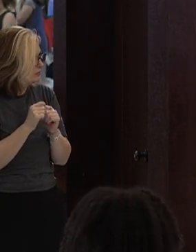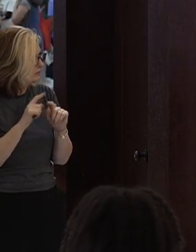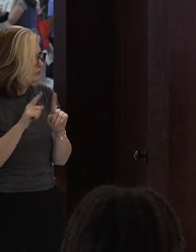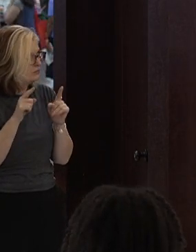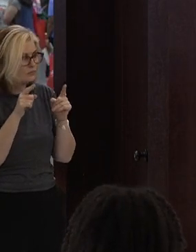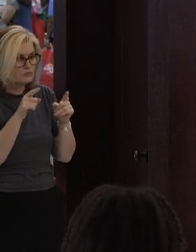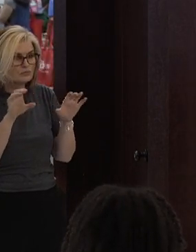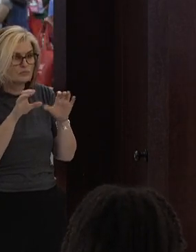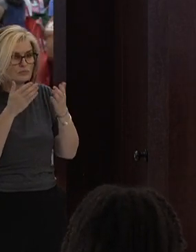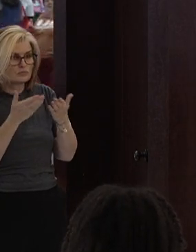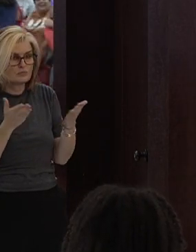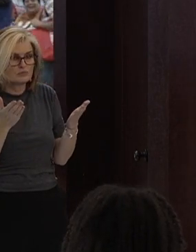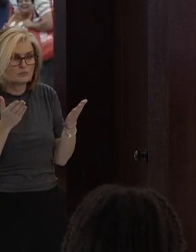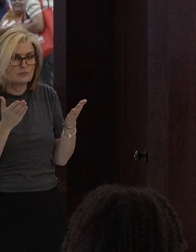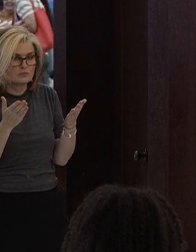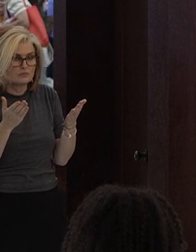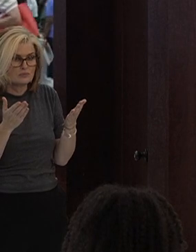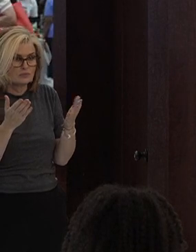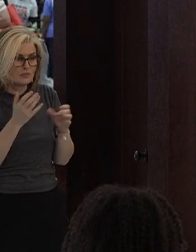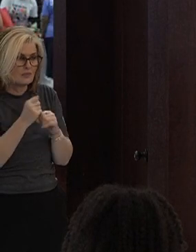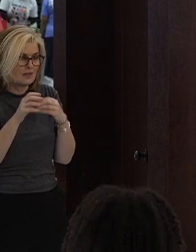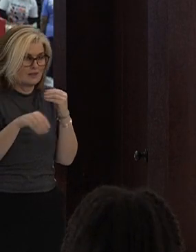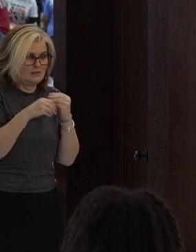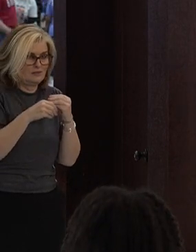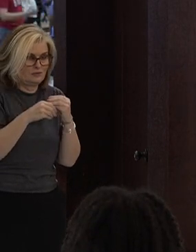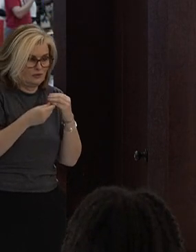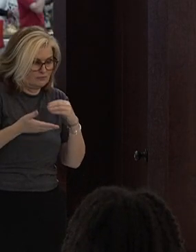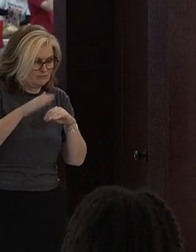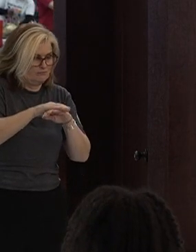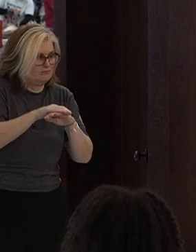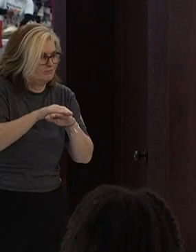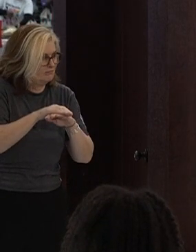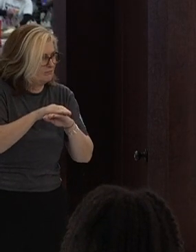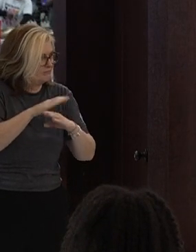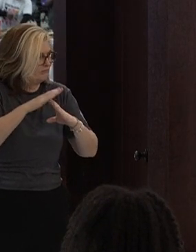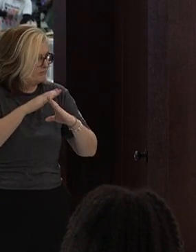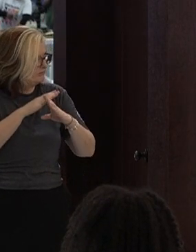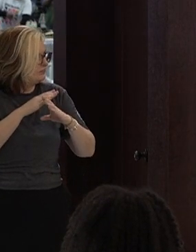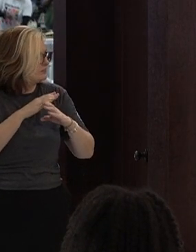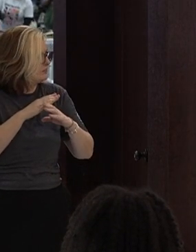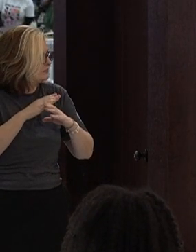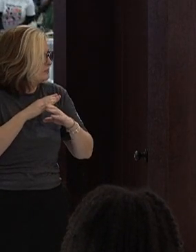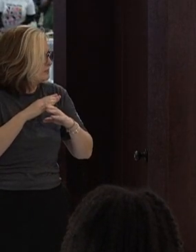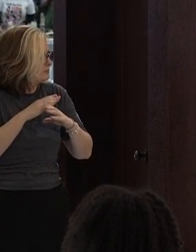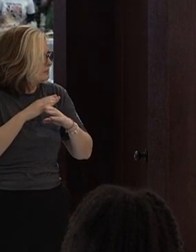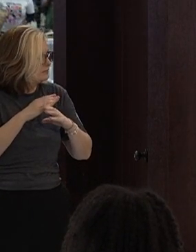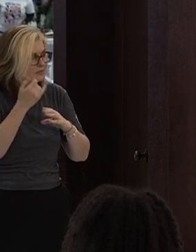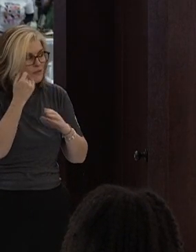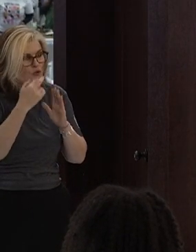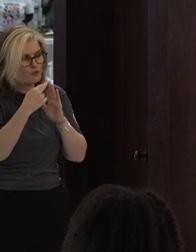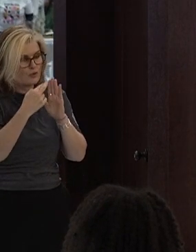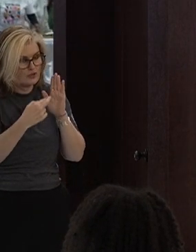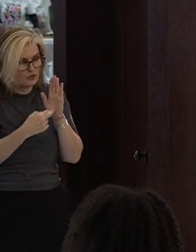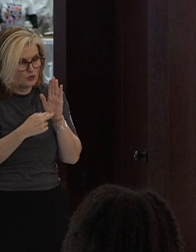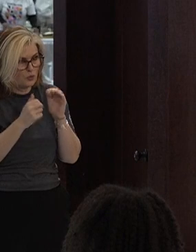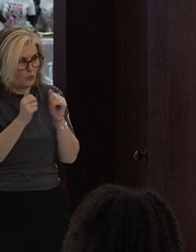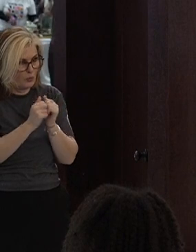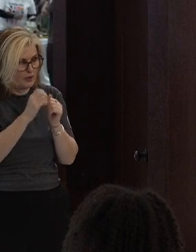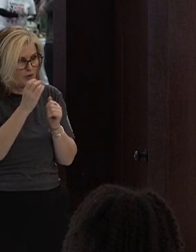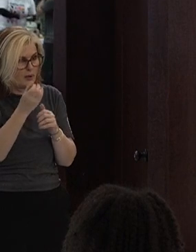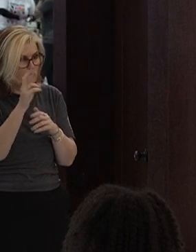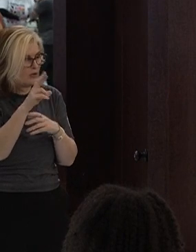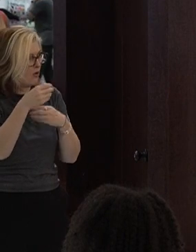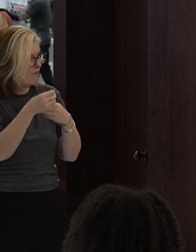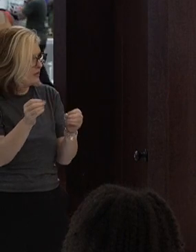can do things to get extra protection, to enhance your protection, and that is if you register it with the